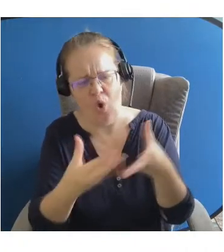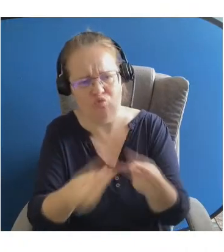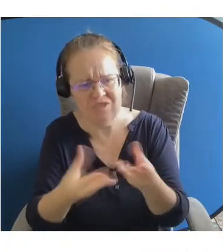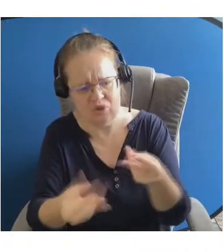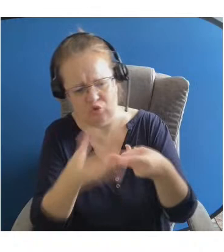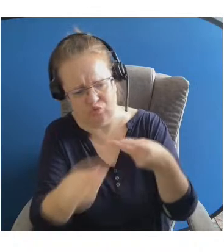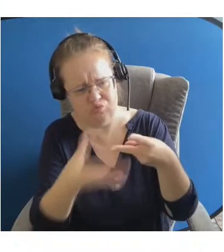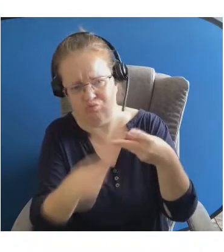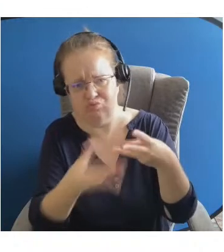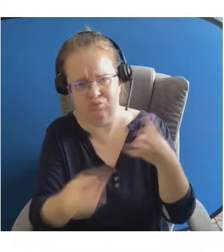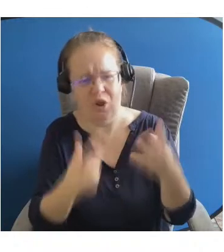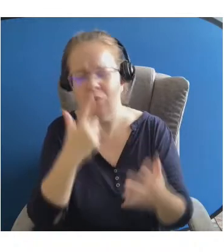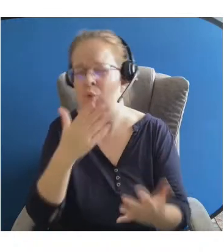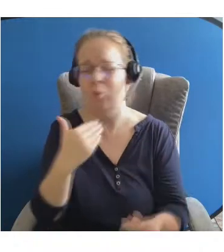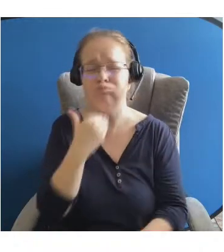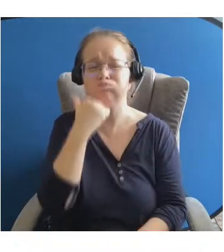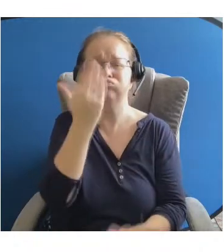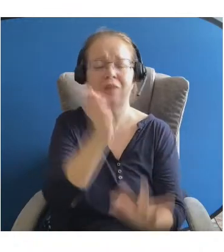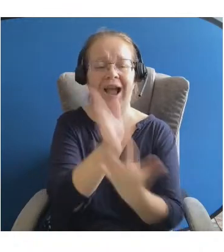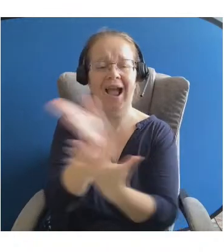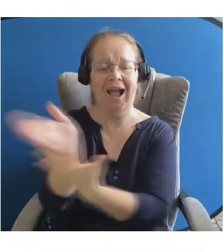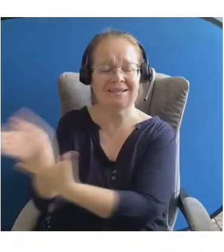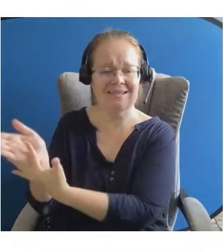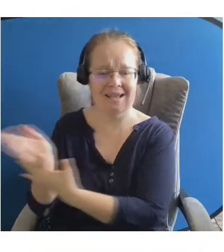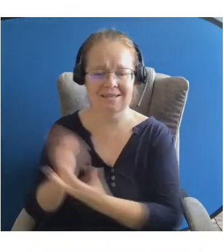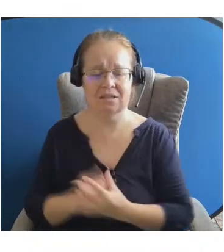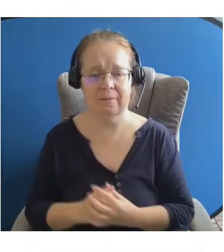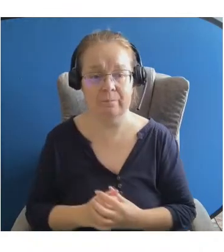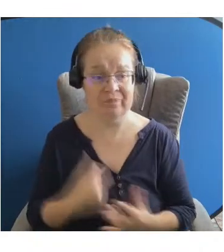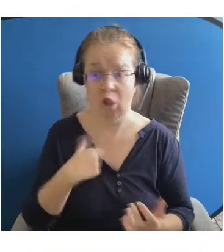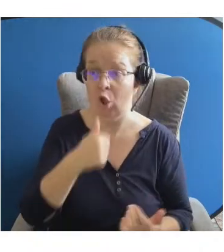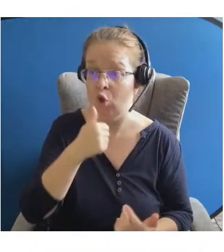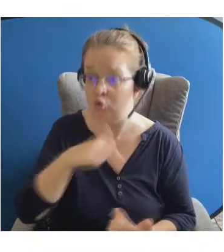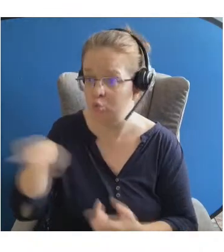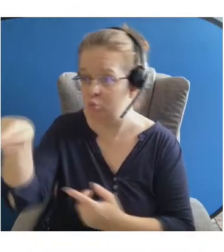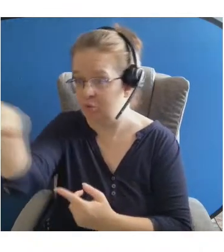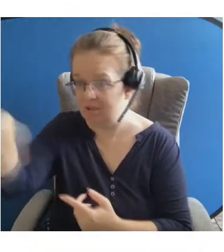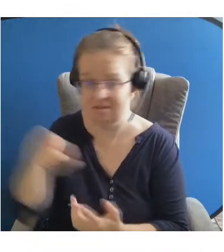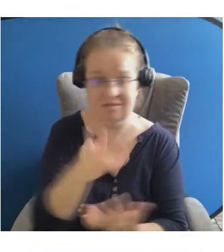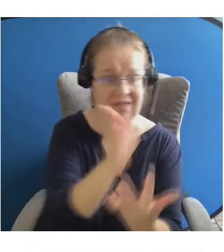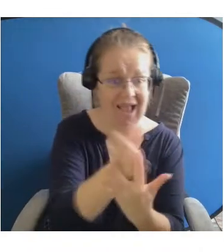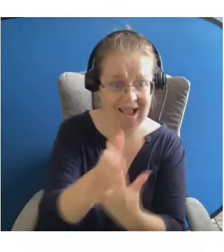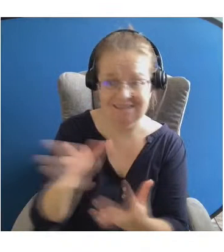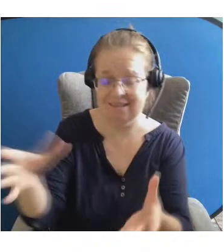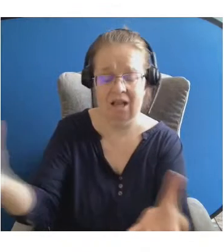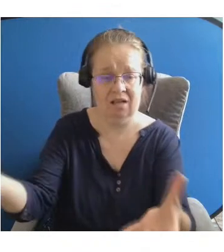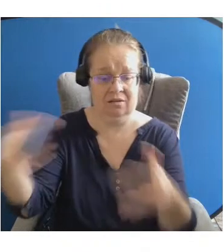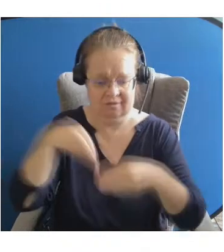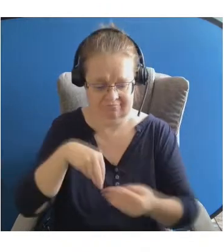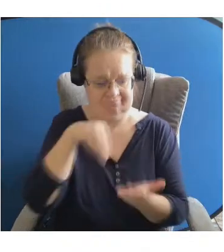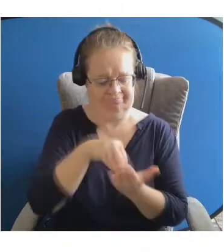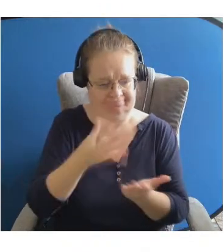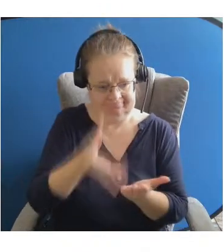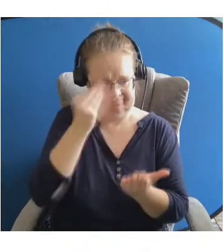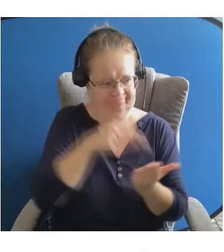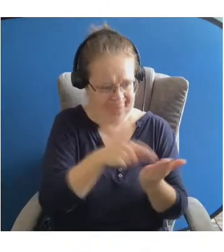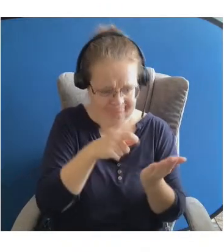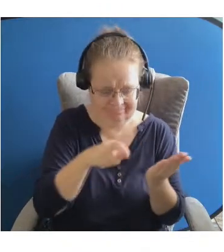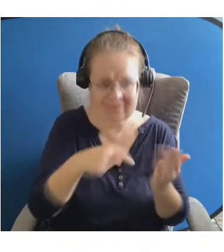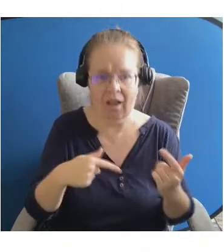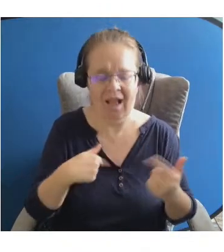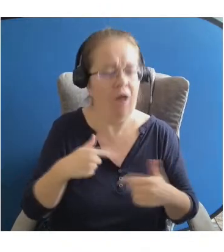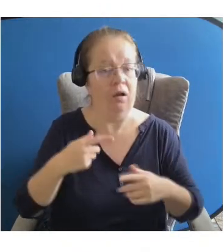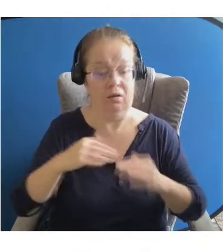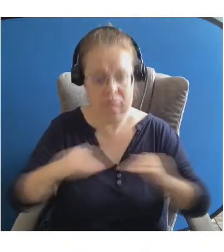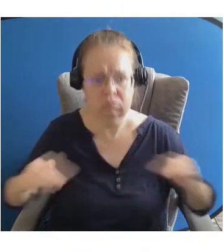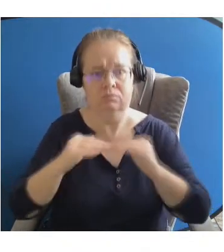to access. We've really been able to use all of that to progress very quickly through the disability confident